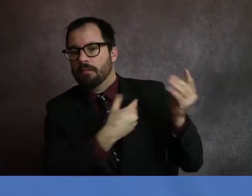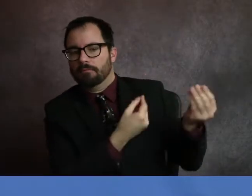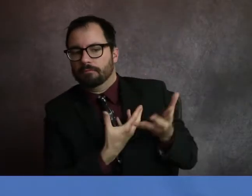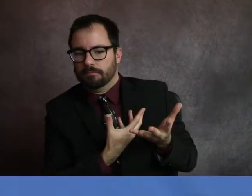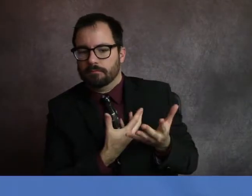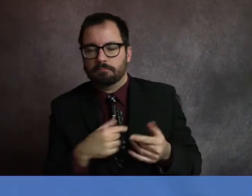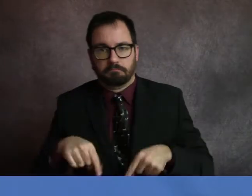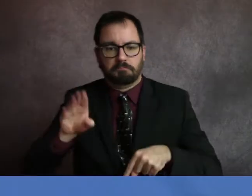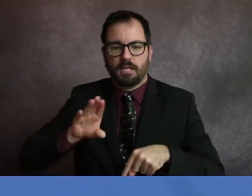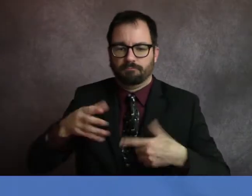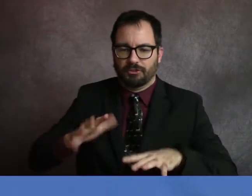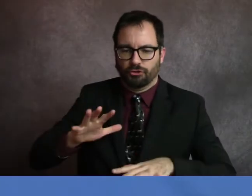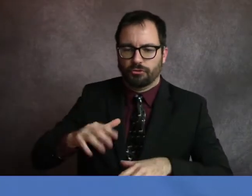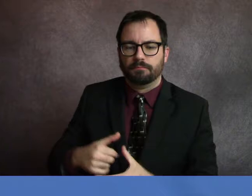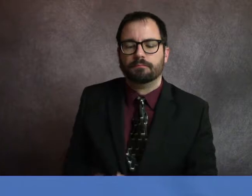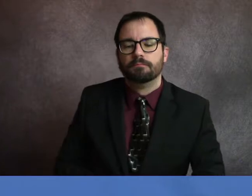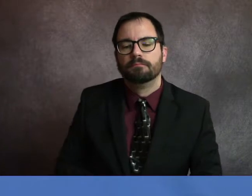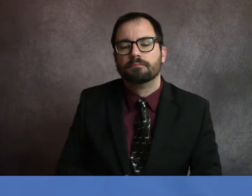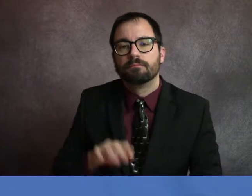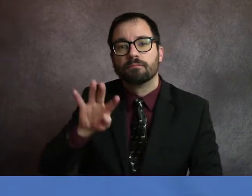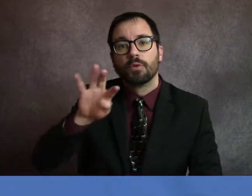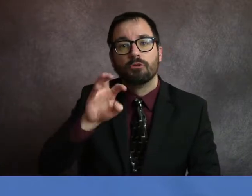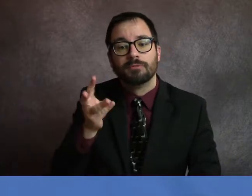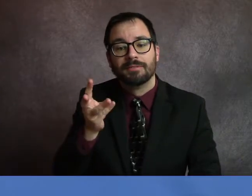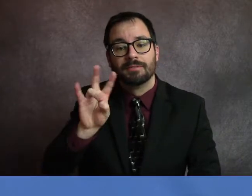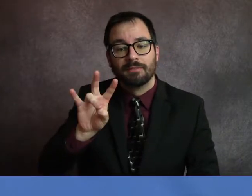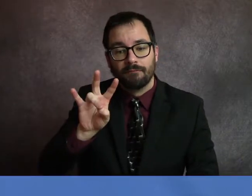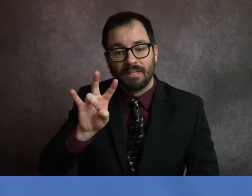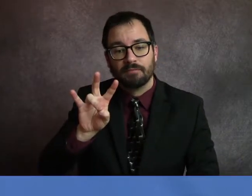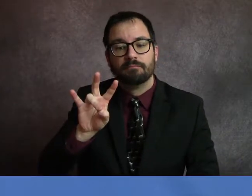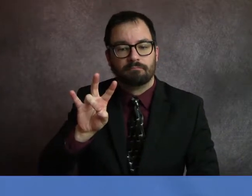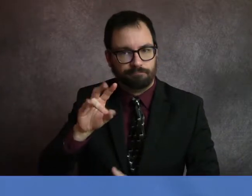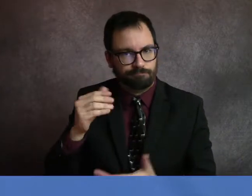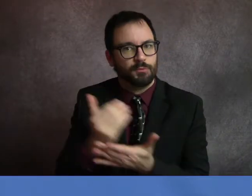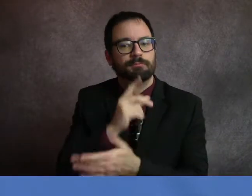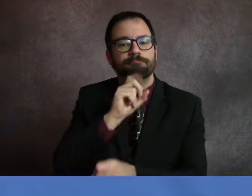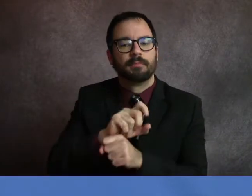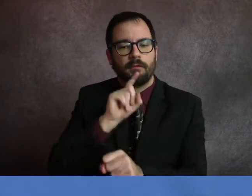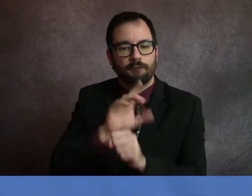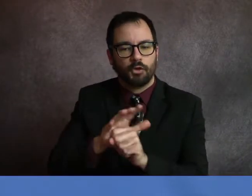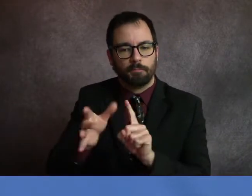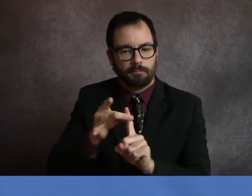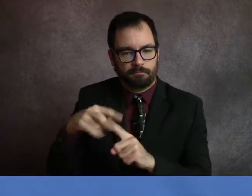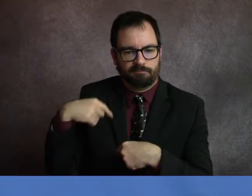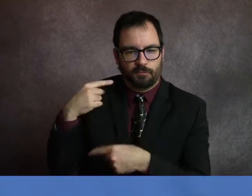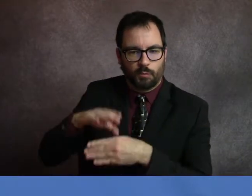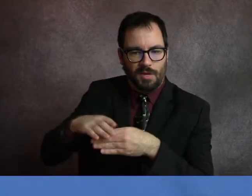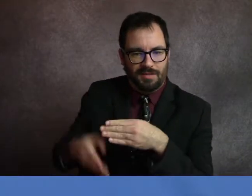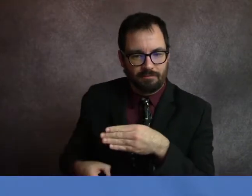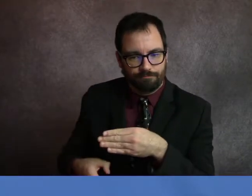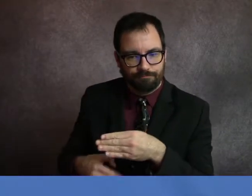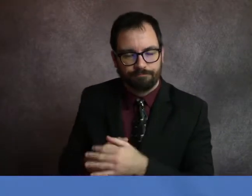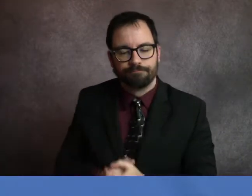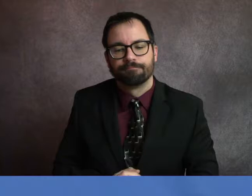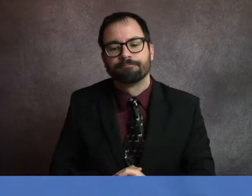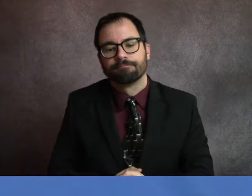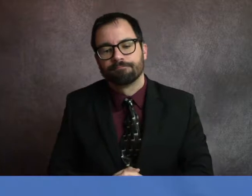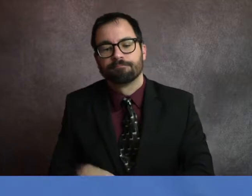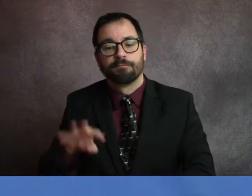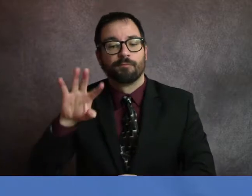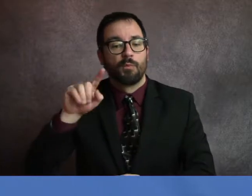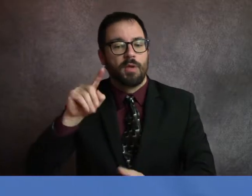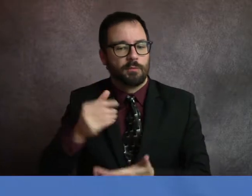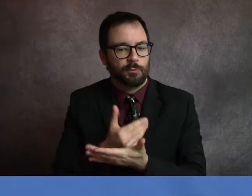4,677 confirmed cases over the weekend. 41 new deaths were reported here in Boston today. 374